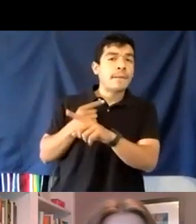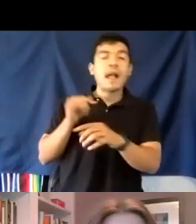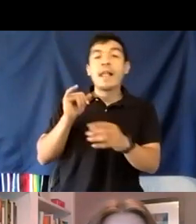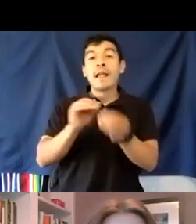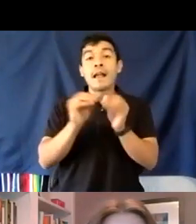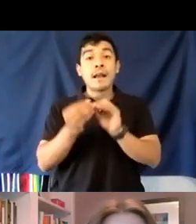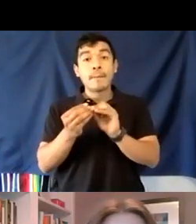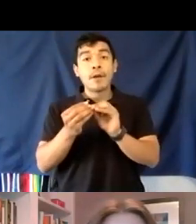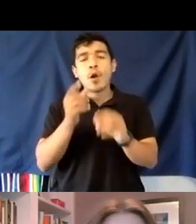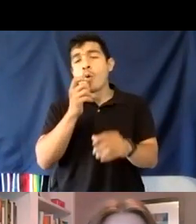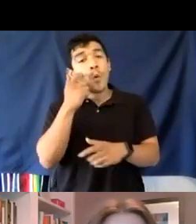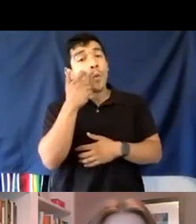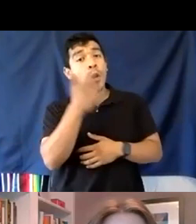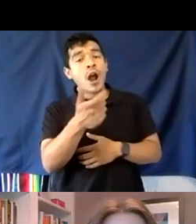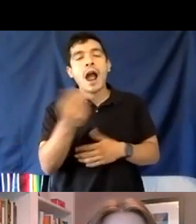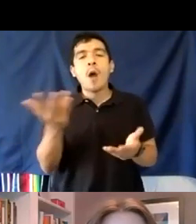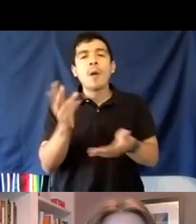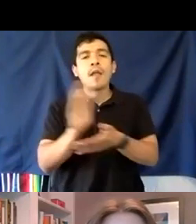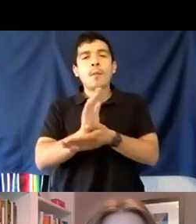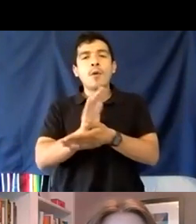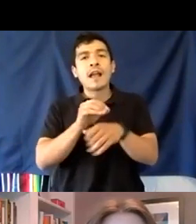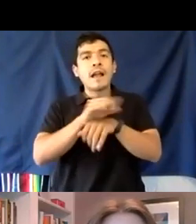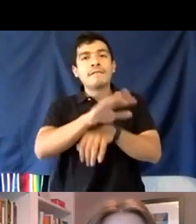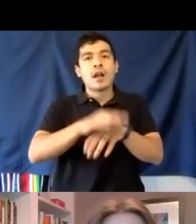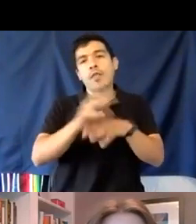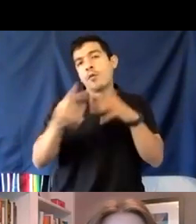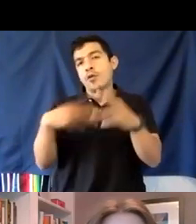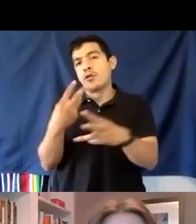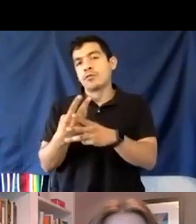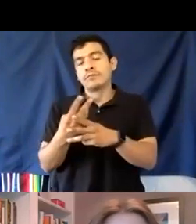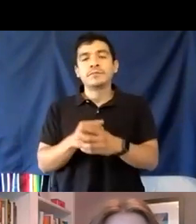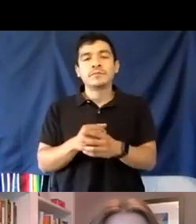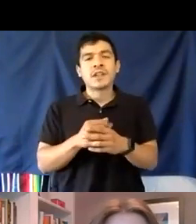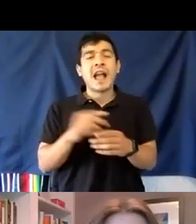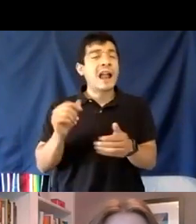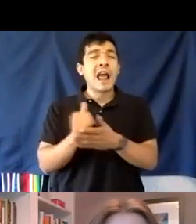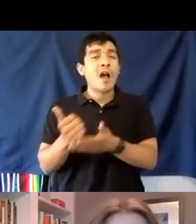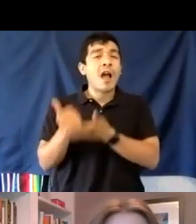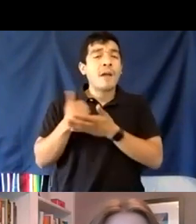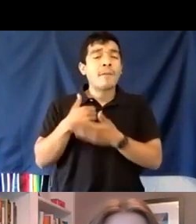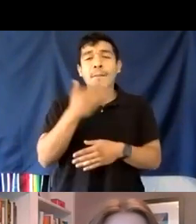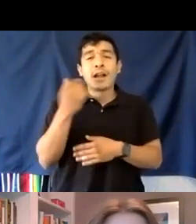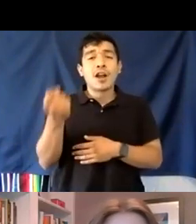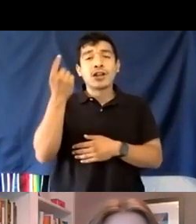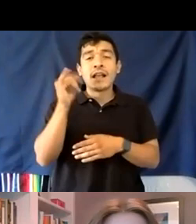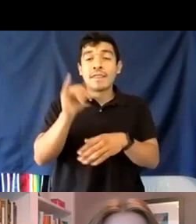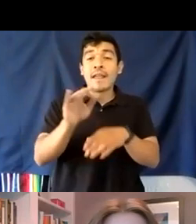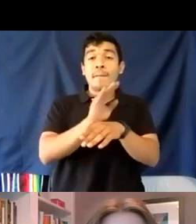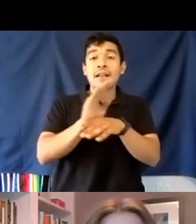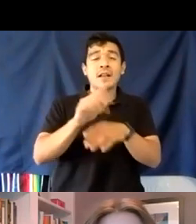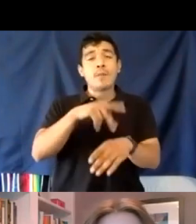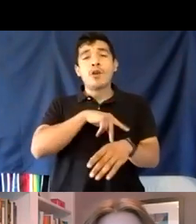films do in the world, all these dynamics. And you know, all this to help us better understand the business, personal,